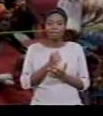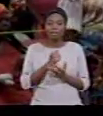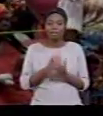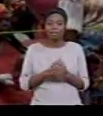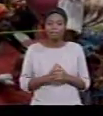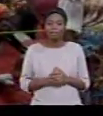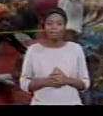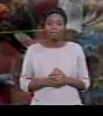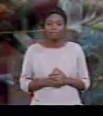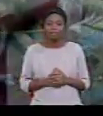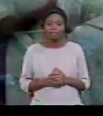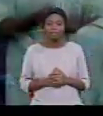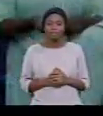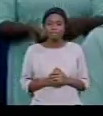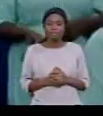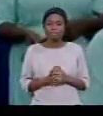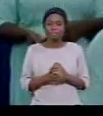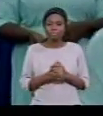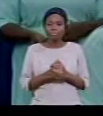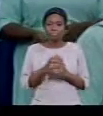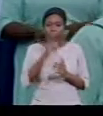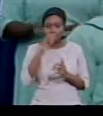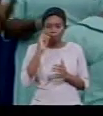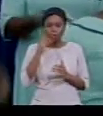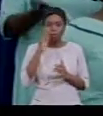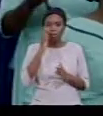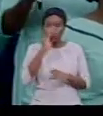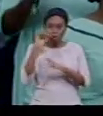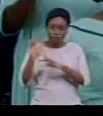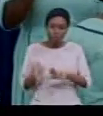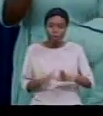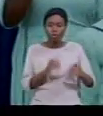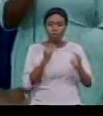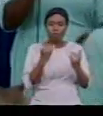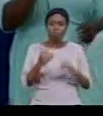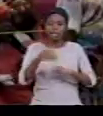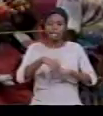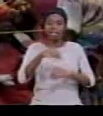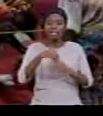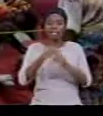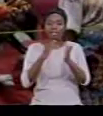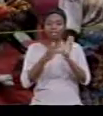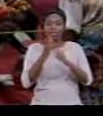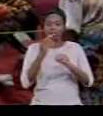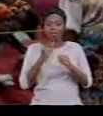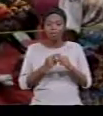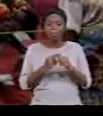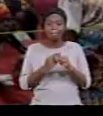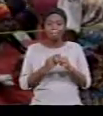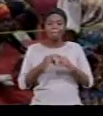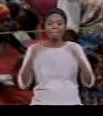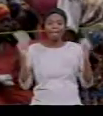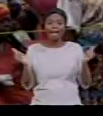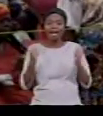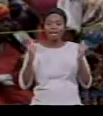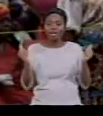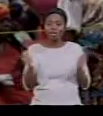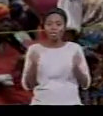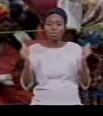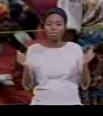God will fill you to overflow tonight in Jesus' name. Amen. Hallelujah.